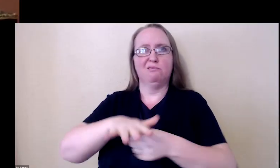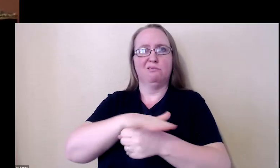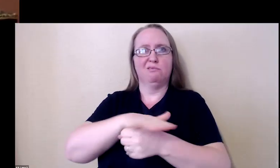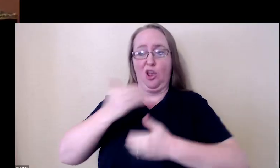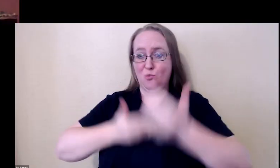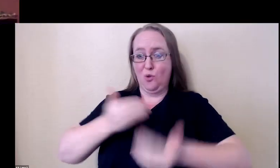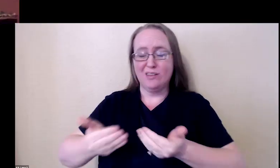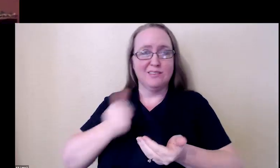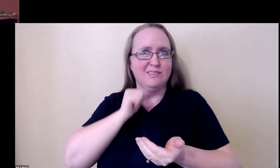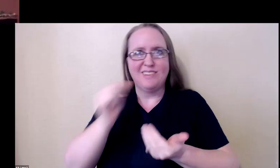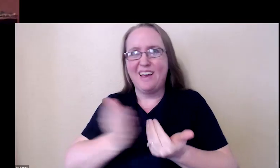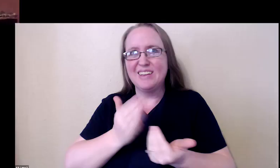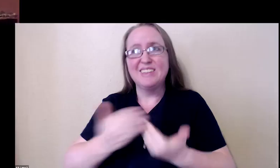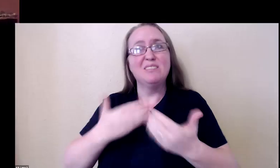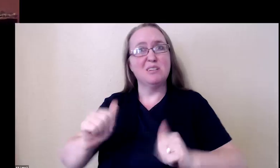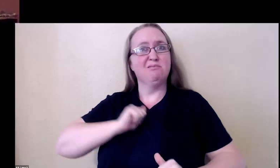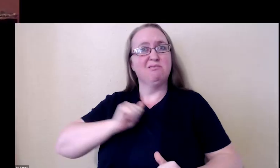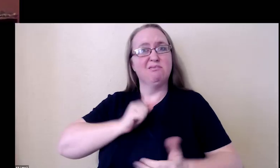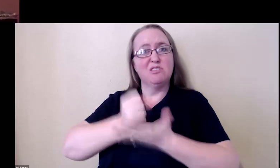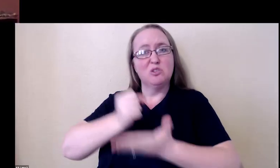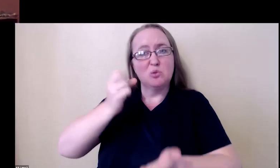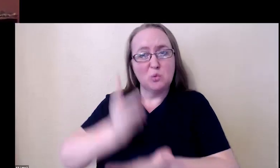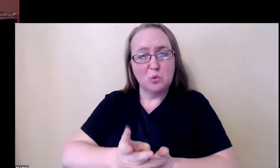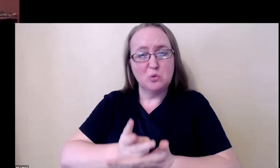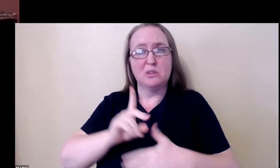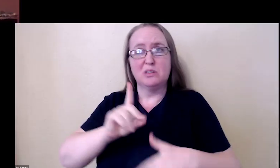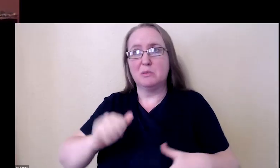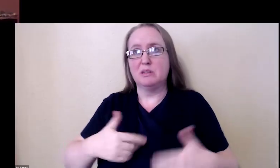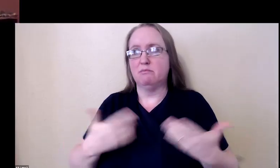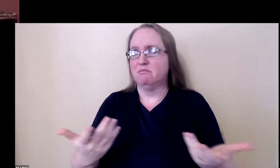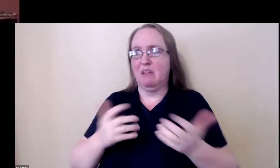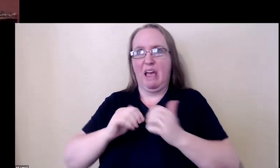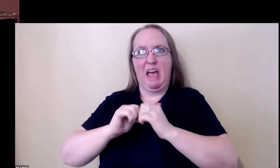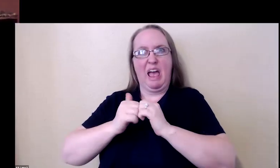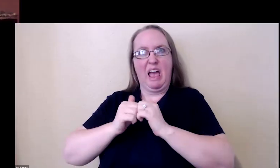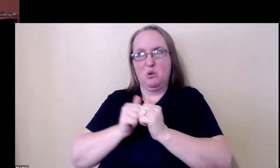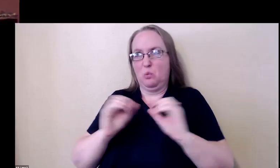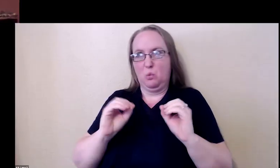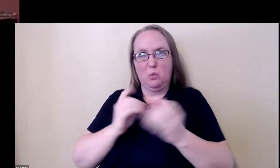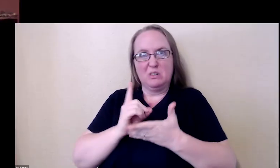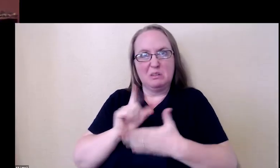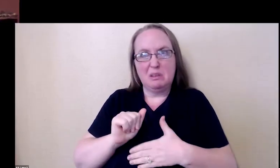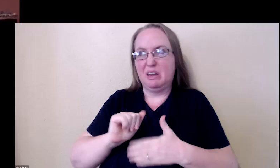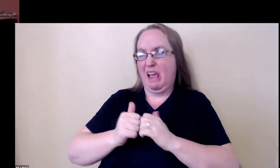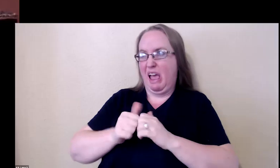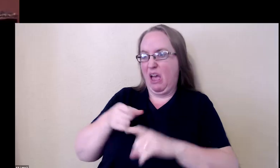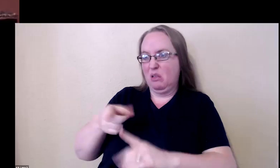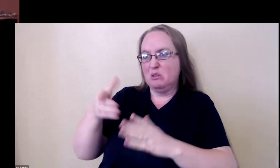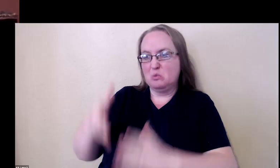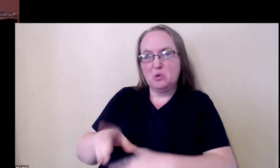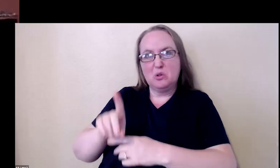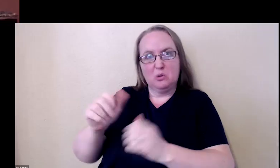as a social worker in the field of disability. I certainly do not know how someone with a disability and little support would be able to navigate these